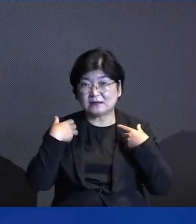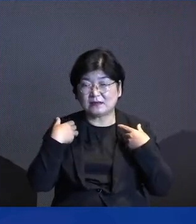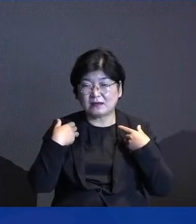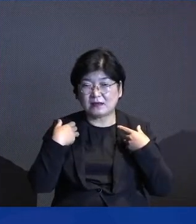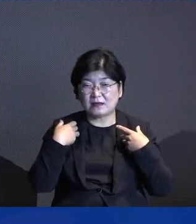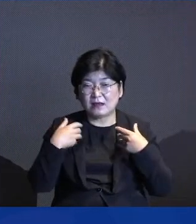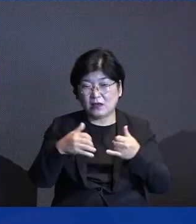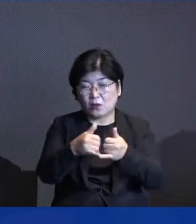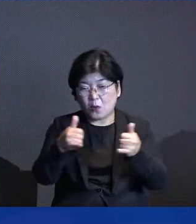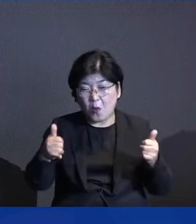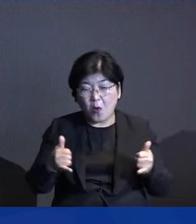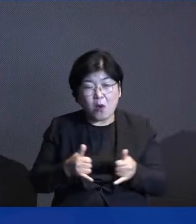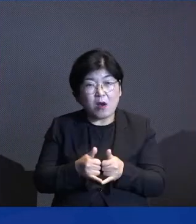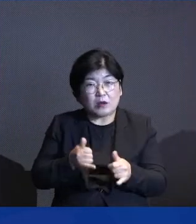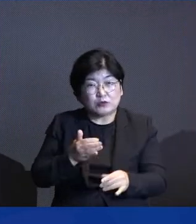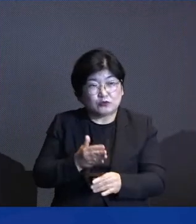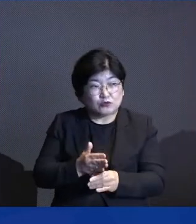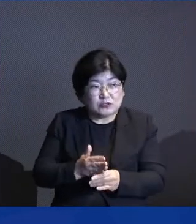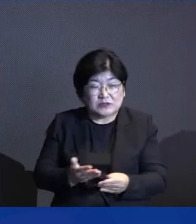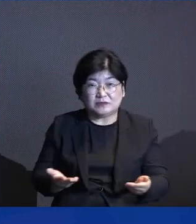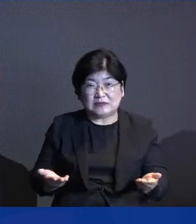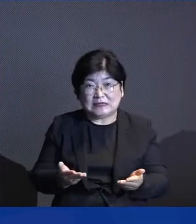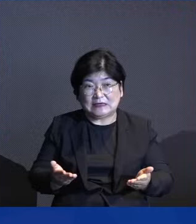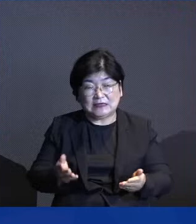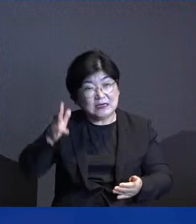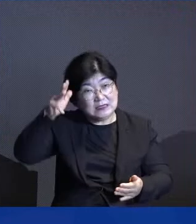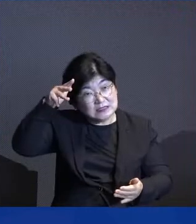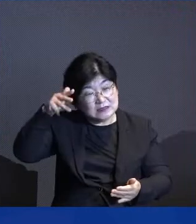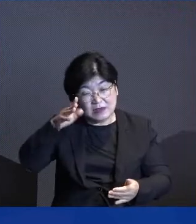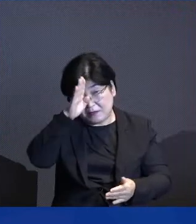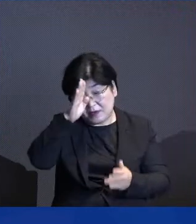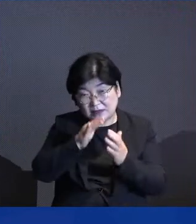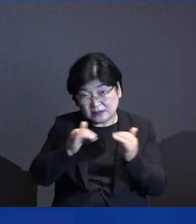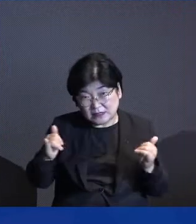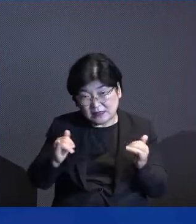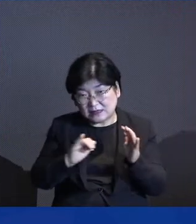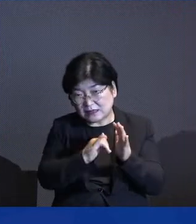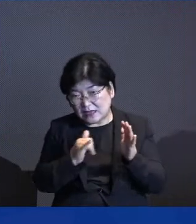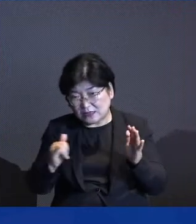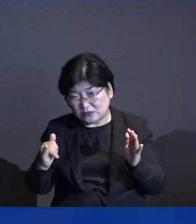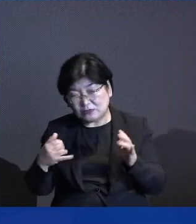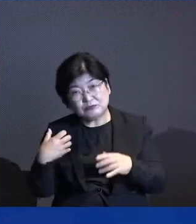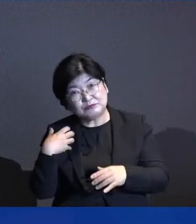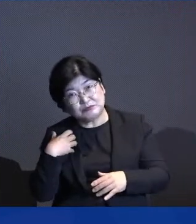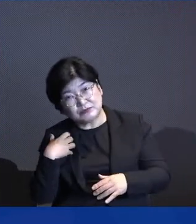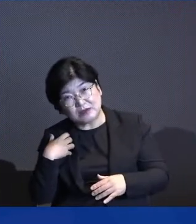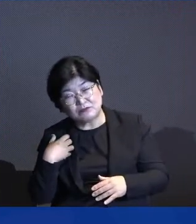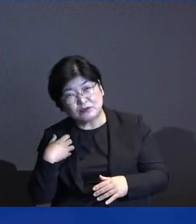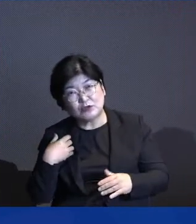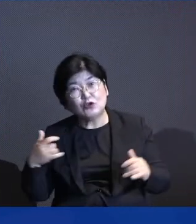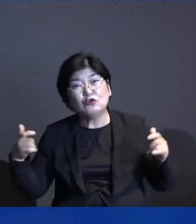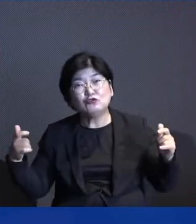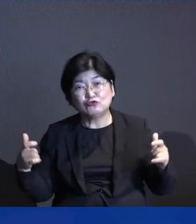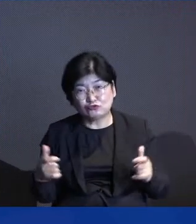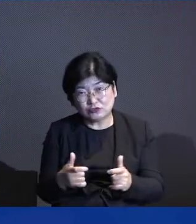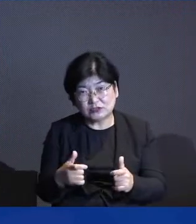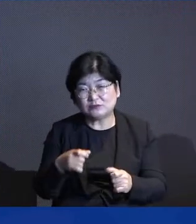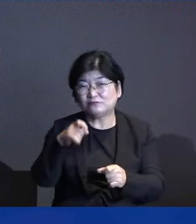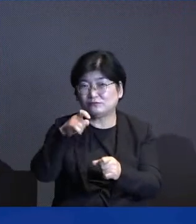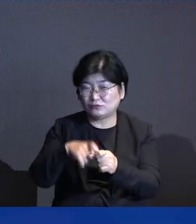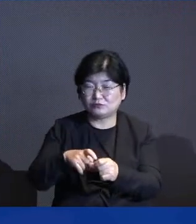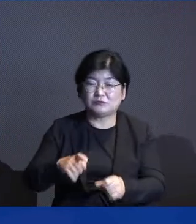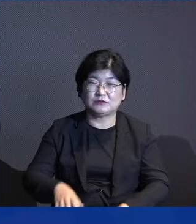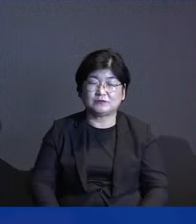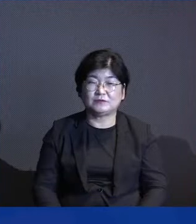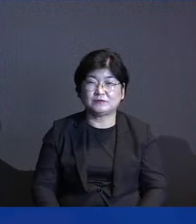as reducing the burden of dementia patients and their families by strengthening the responsibility of the state and society, and